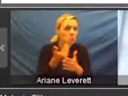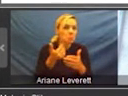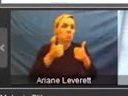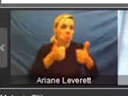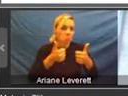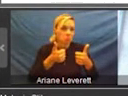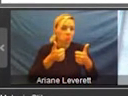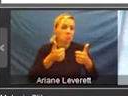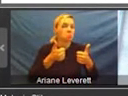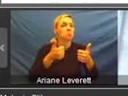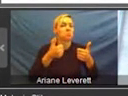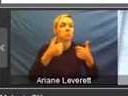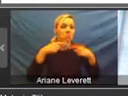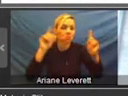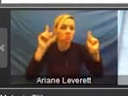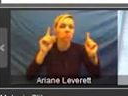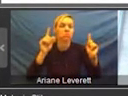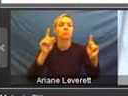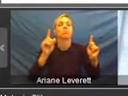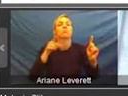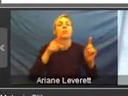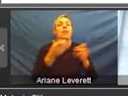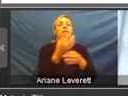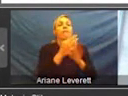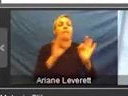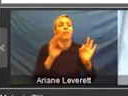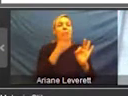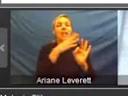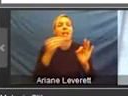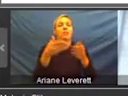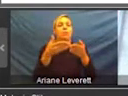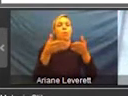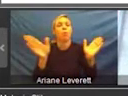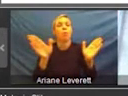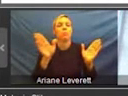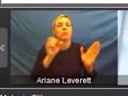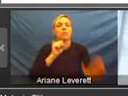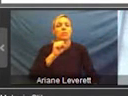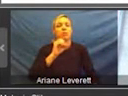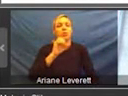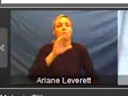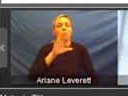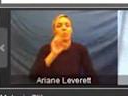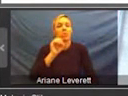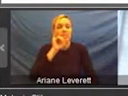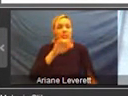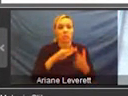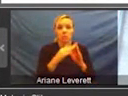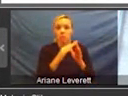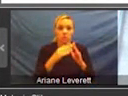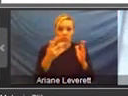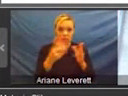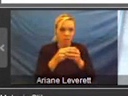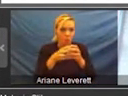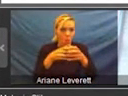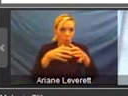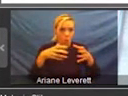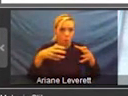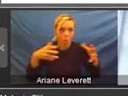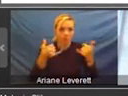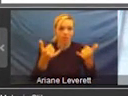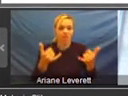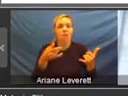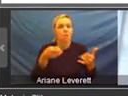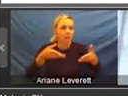rapidly growing, and it can bring significant benefits as it allows adaptation and